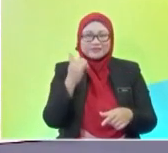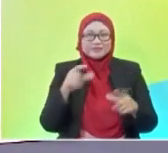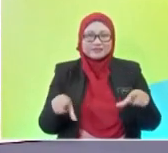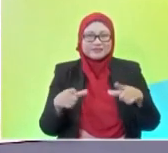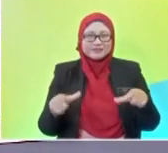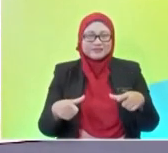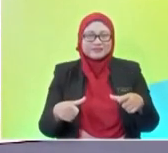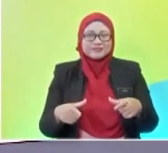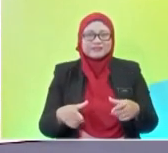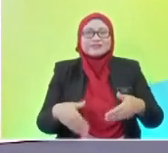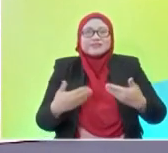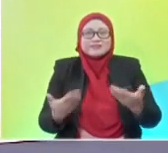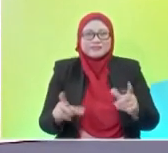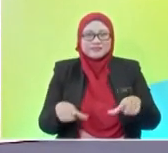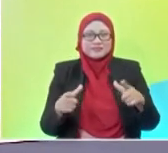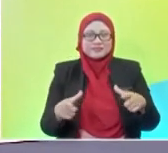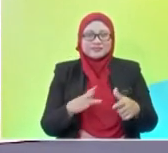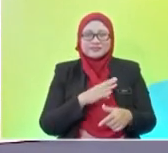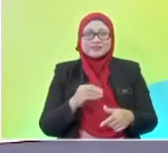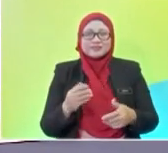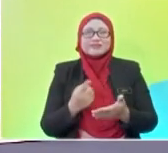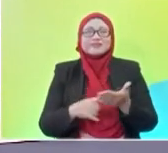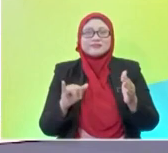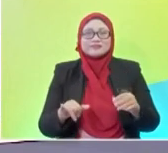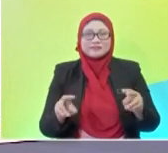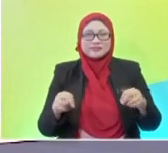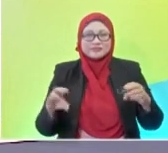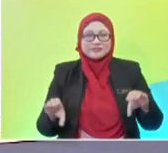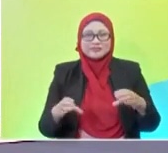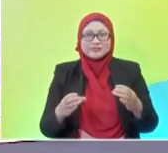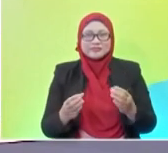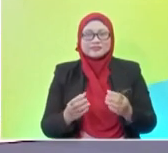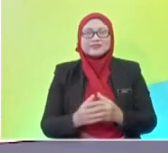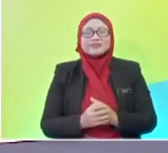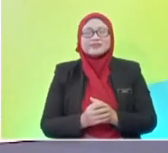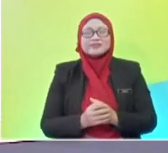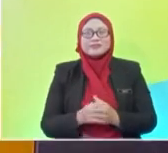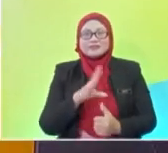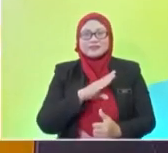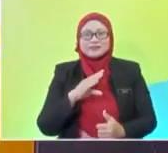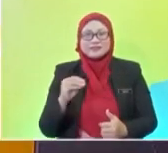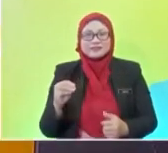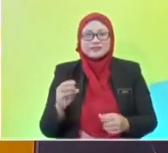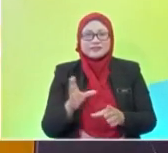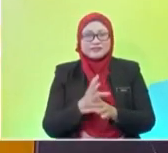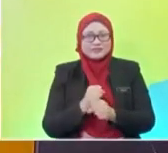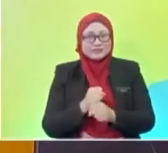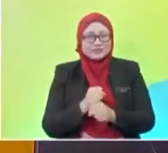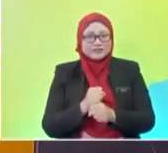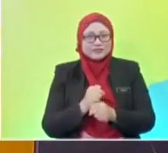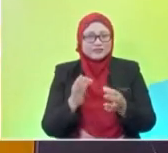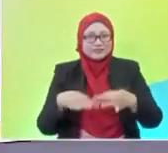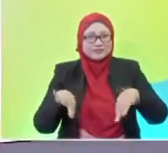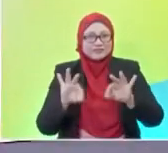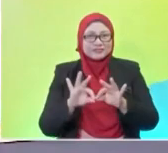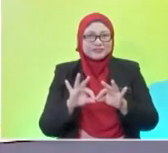Ah. What to do during flood? And then we also have read a story just now. That's right. We